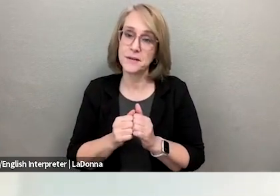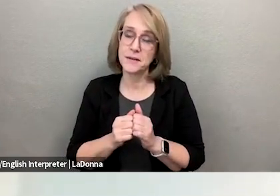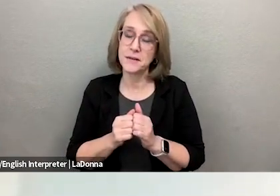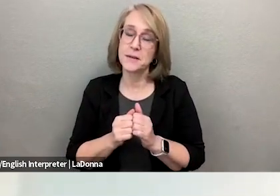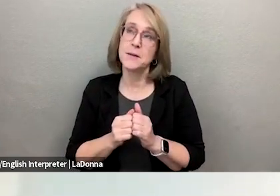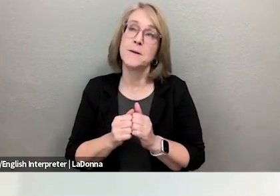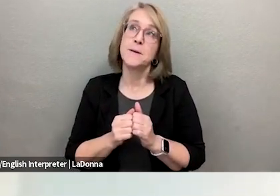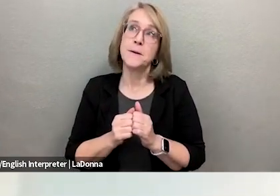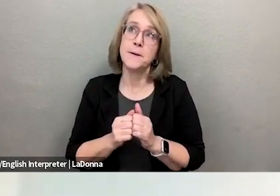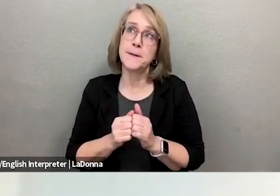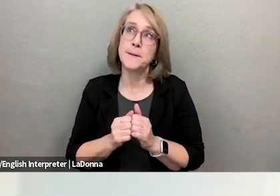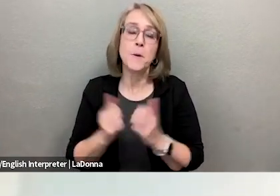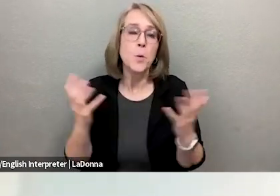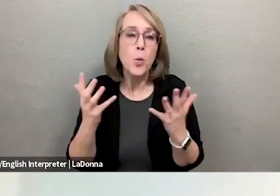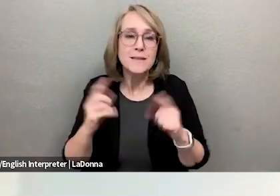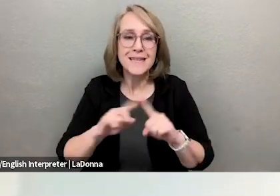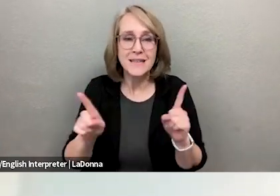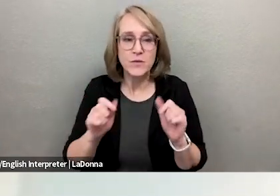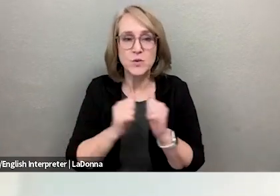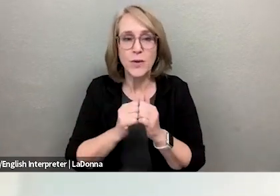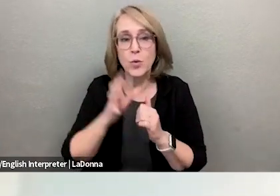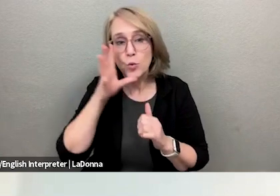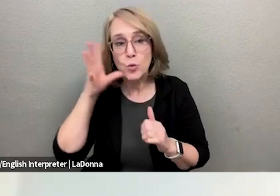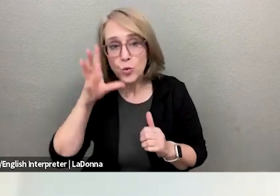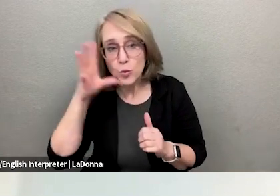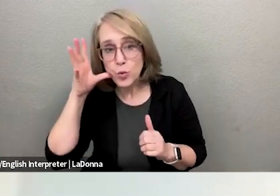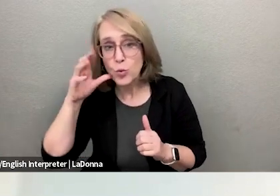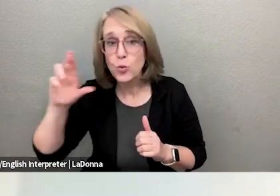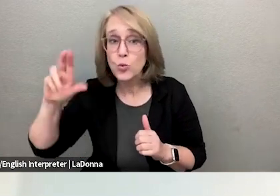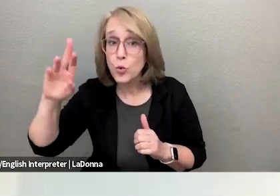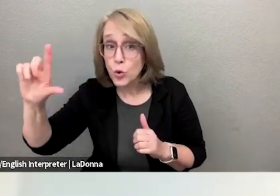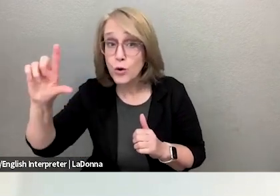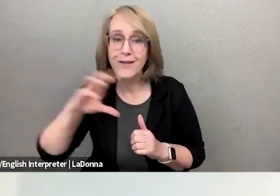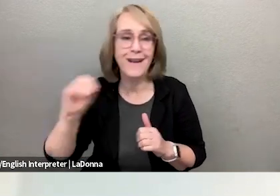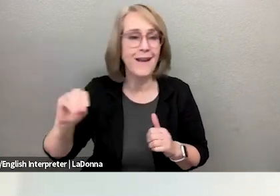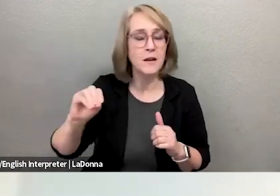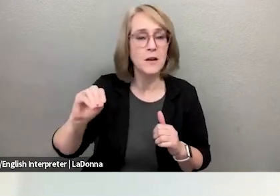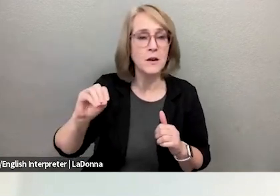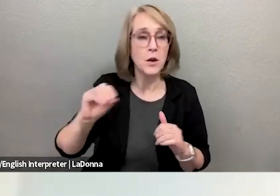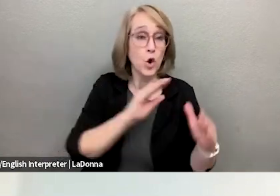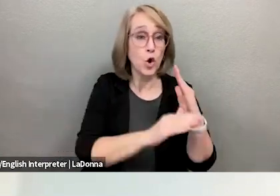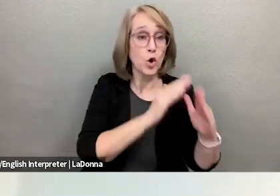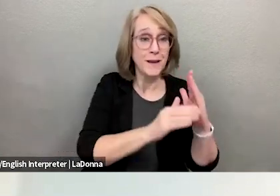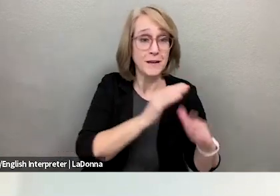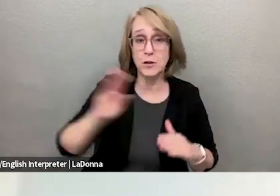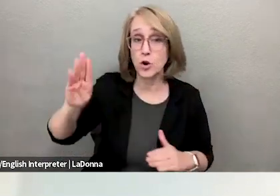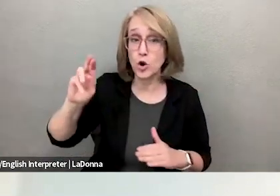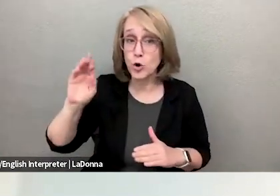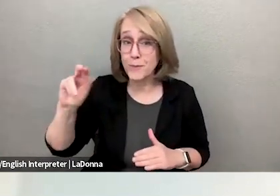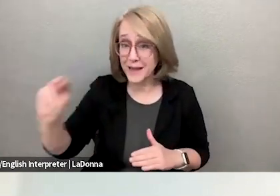looking at the difference between rural and urban direct